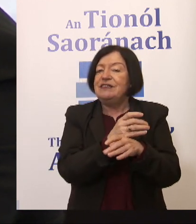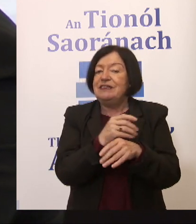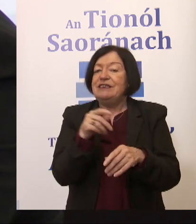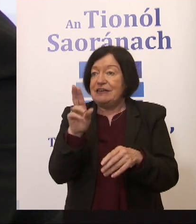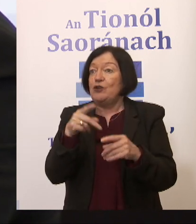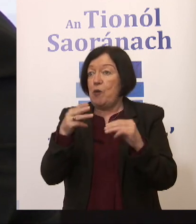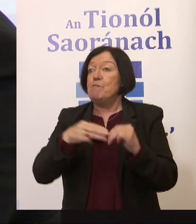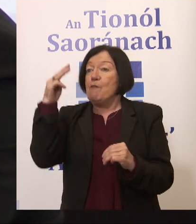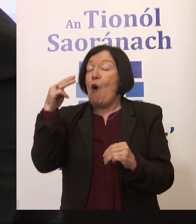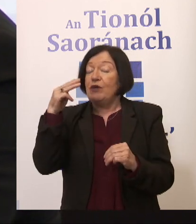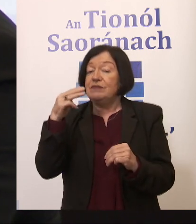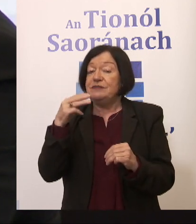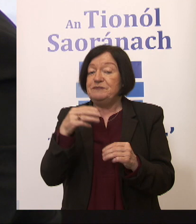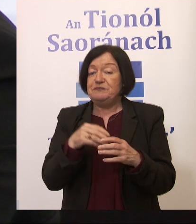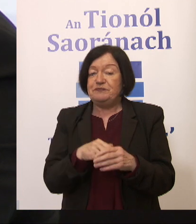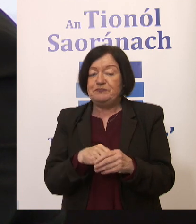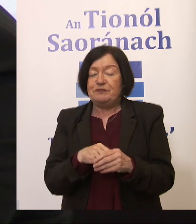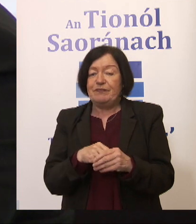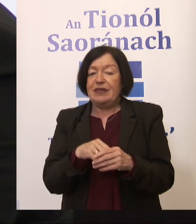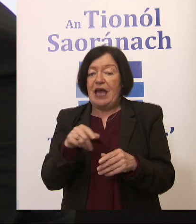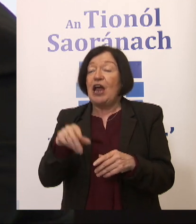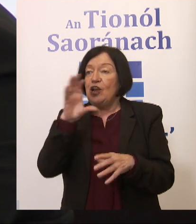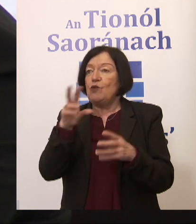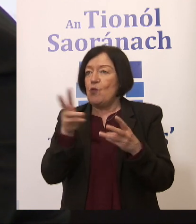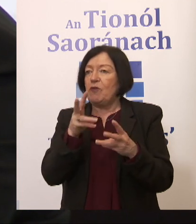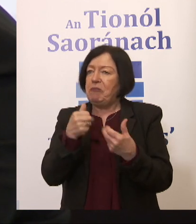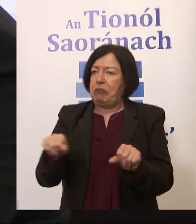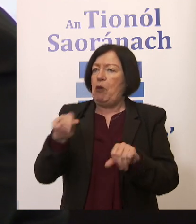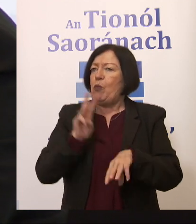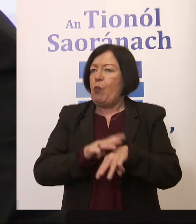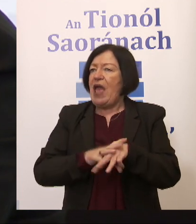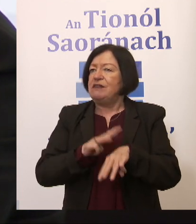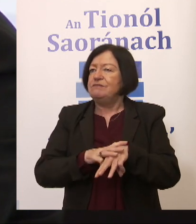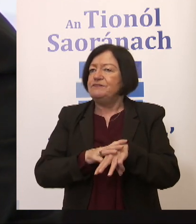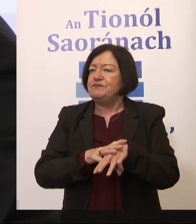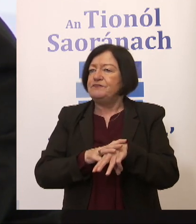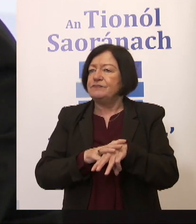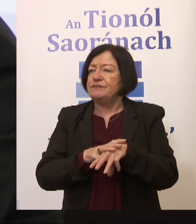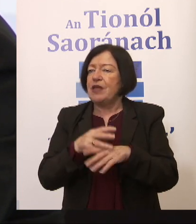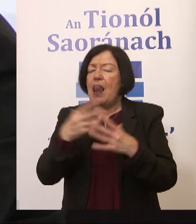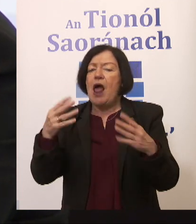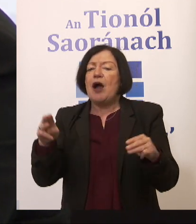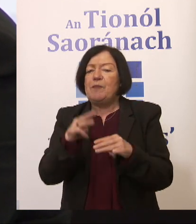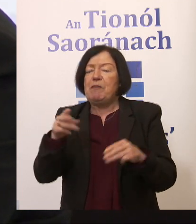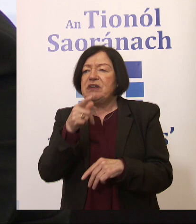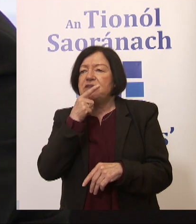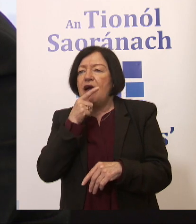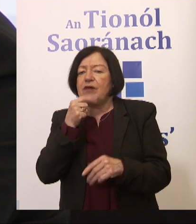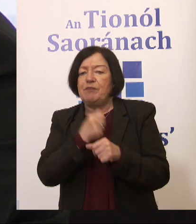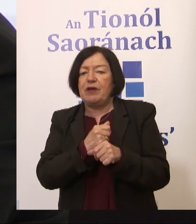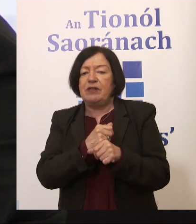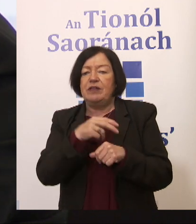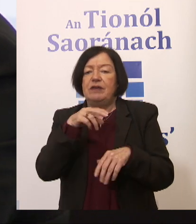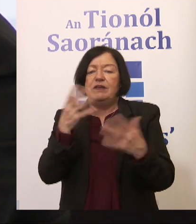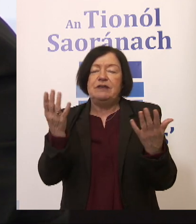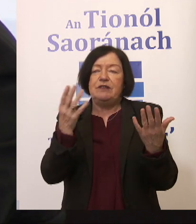do more, and often do more, and it seems to work relatively well. So, you know, a lot of people would talk about sort of the Nordic